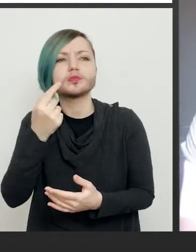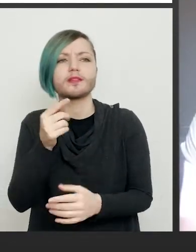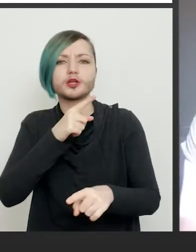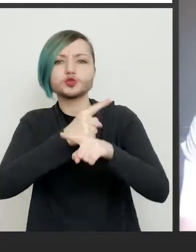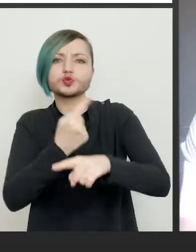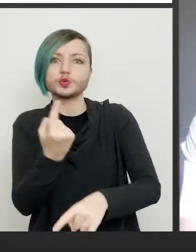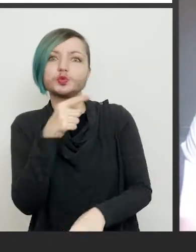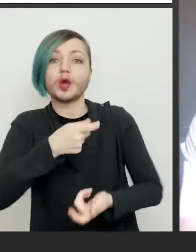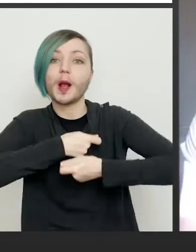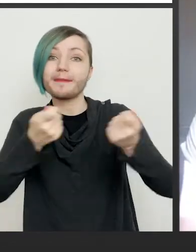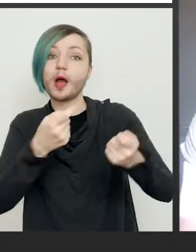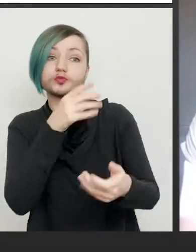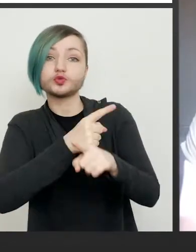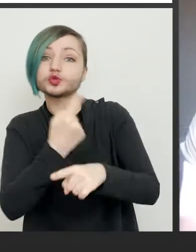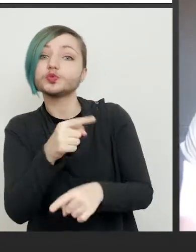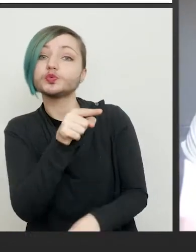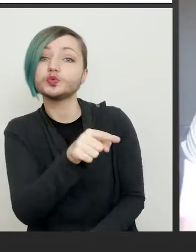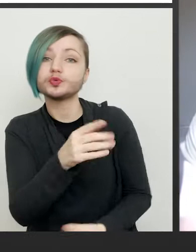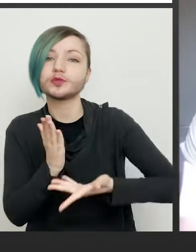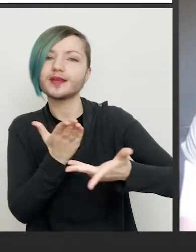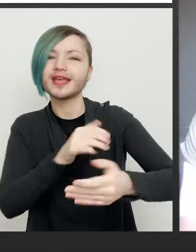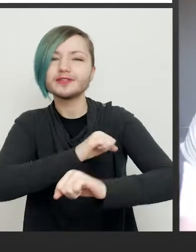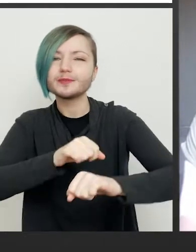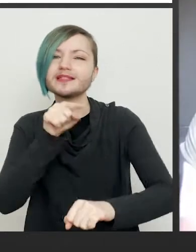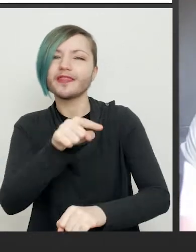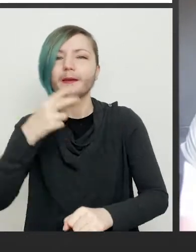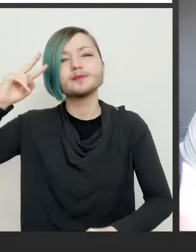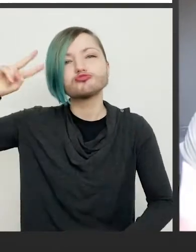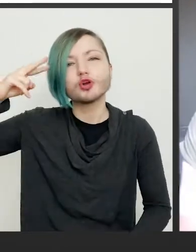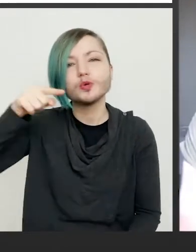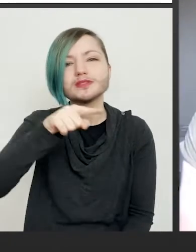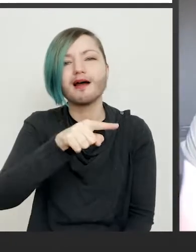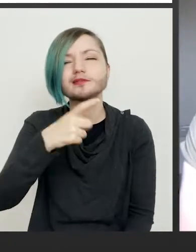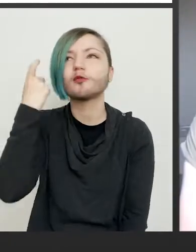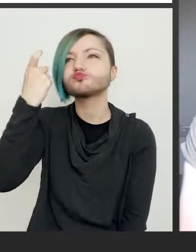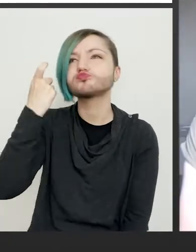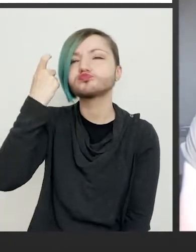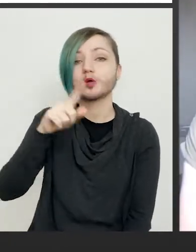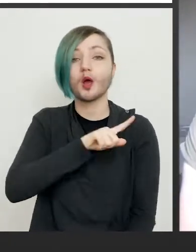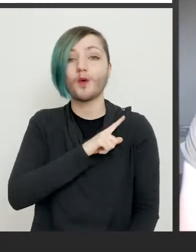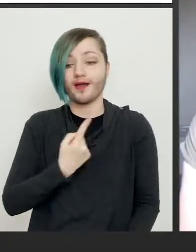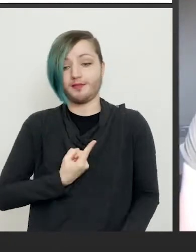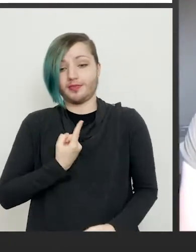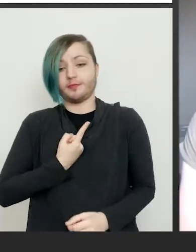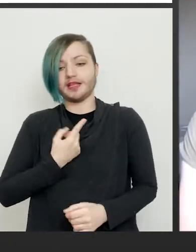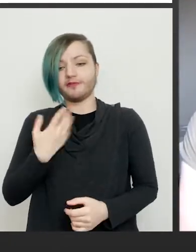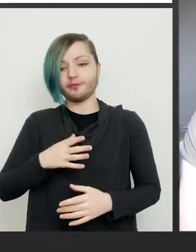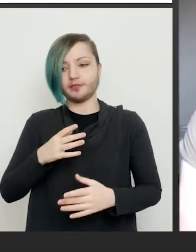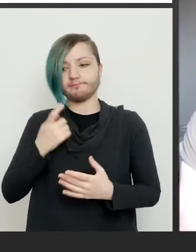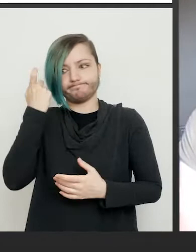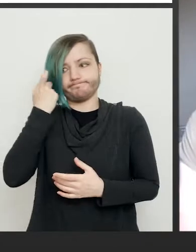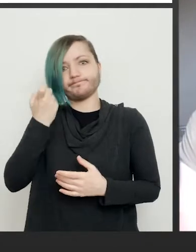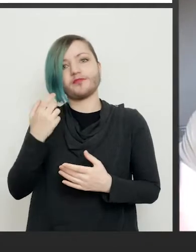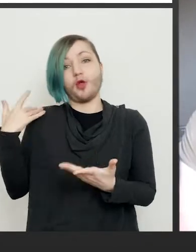well, and given that person that space to sort of sit with it, because they've sat with it for so long and this is the first